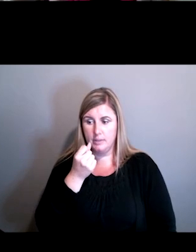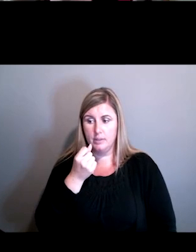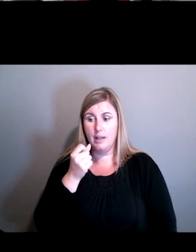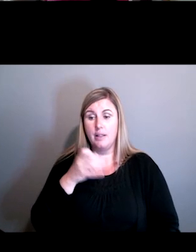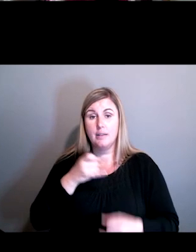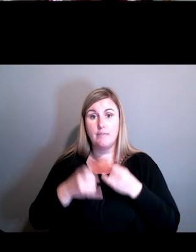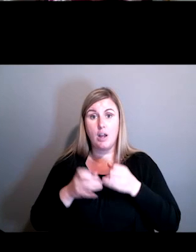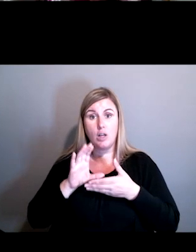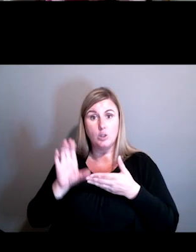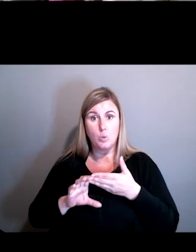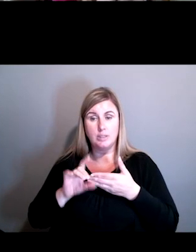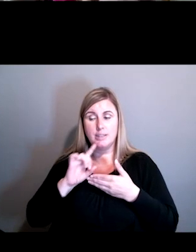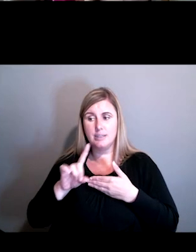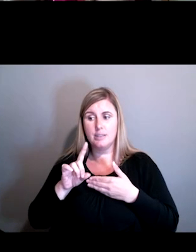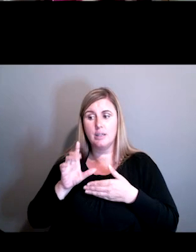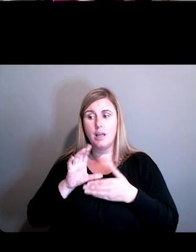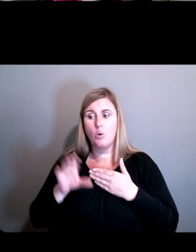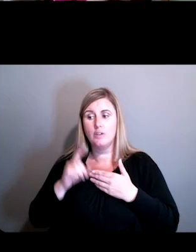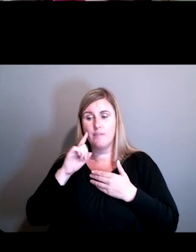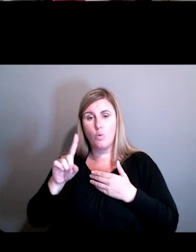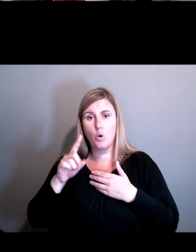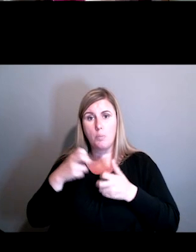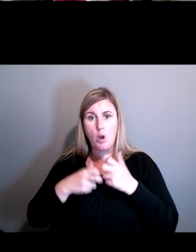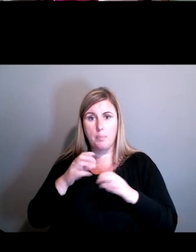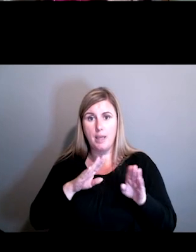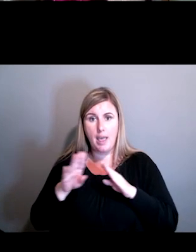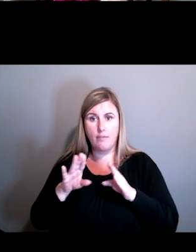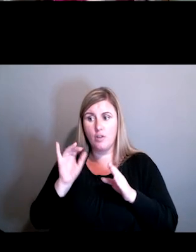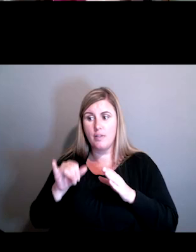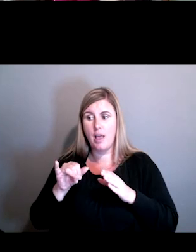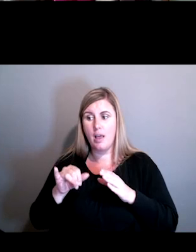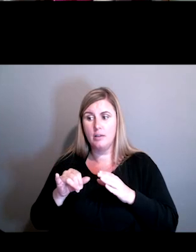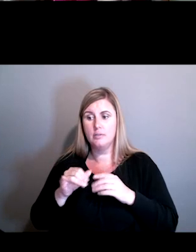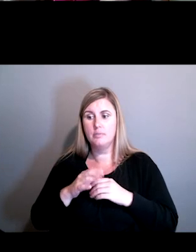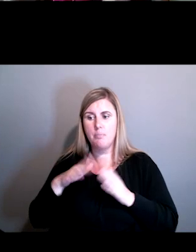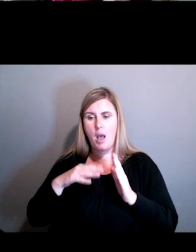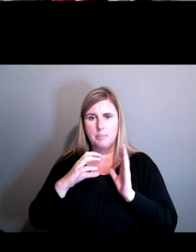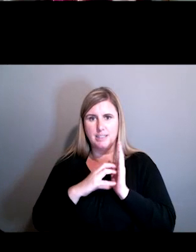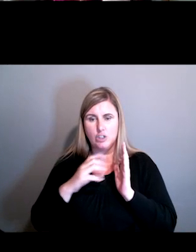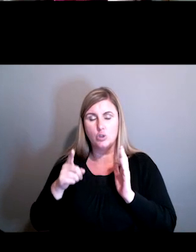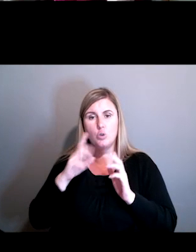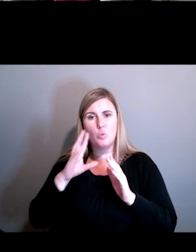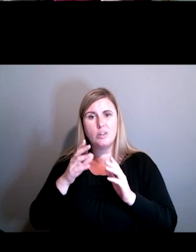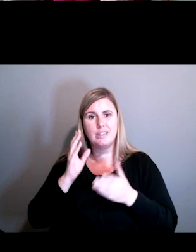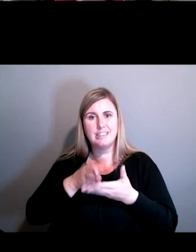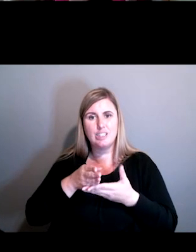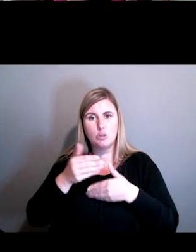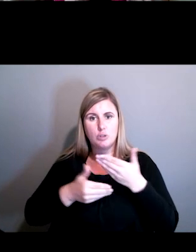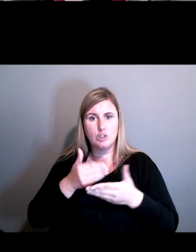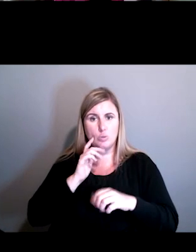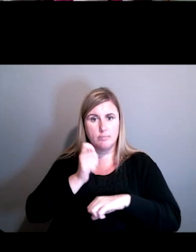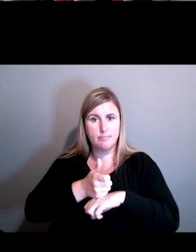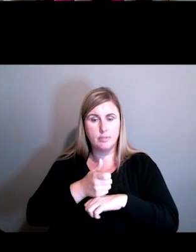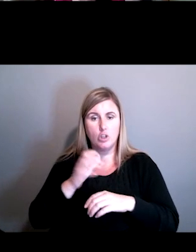for problem behavior, that bottom section. So this is where your extinction procedures will be. This is where your crisis and safety plan can be. This